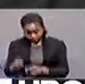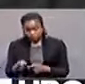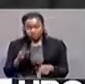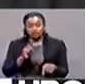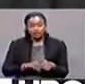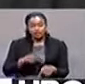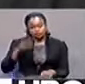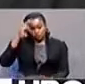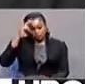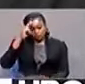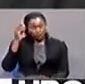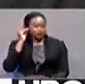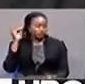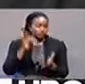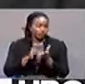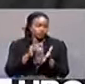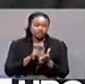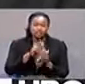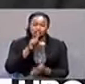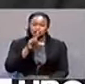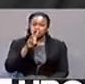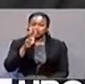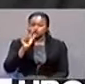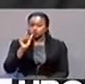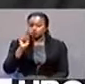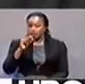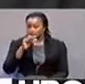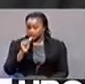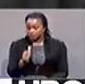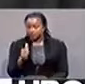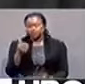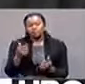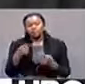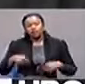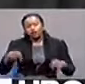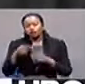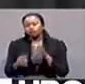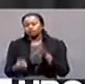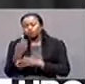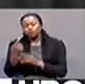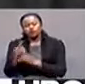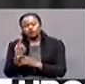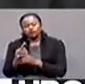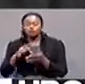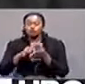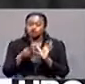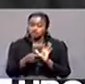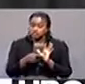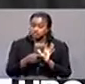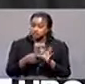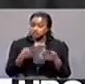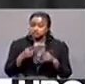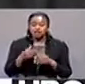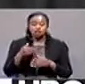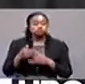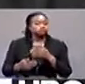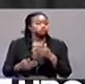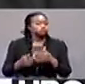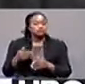Dr. Cyprian Kizito Lwanga, we have set out so many projects, but we have not moved a